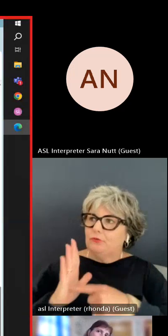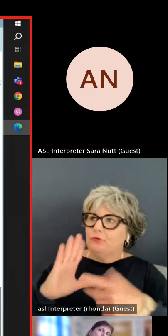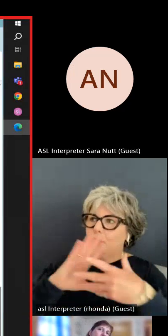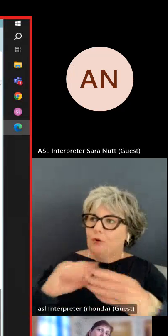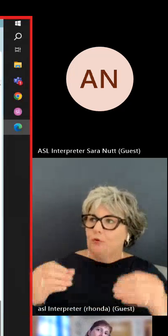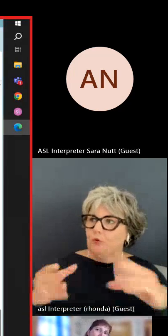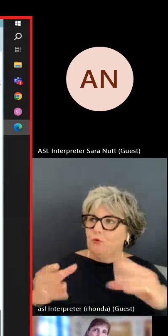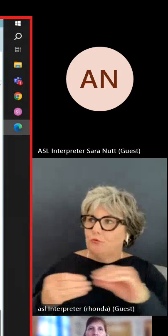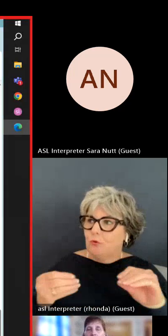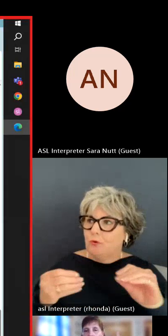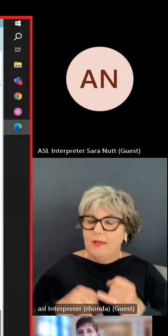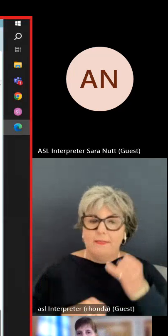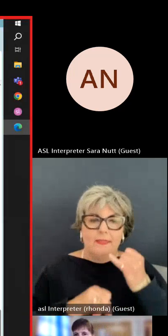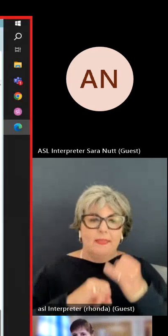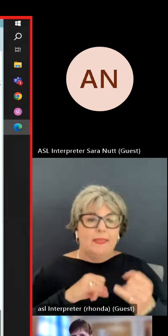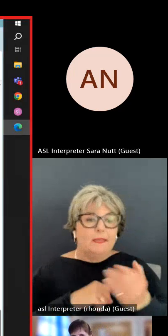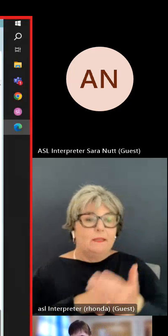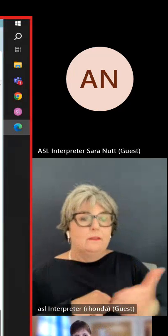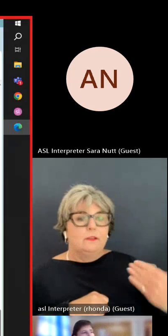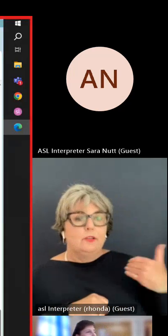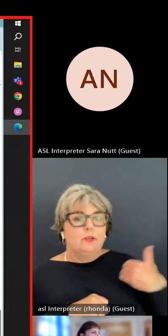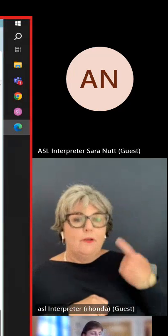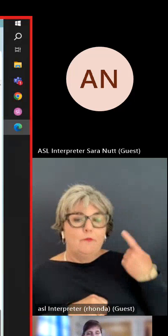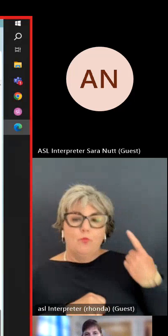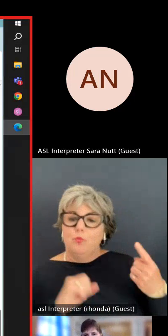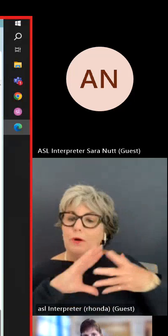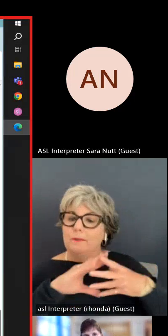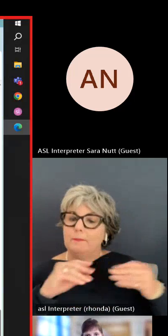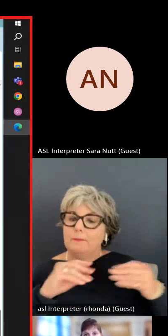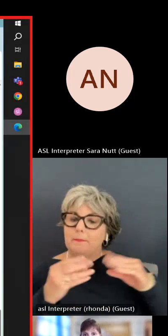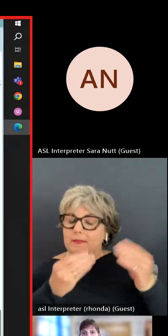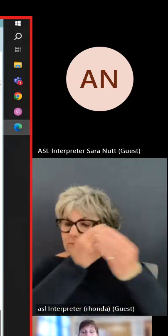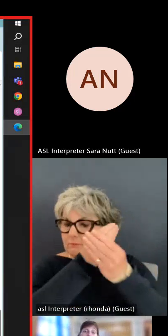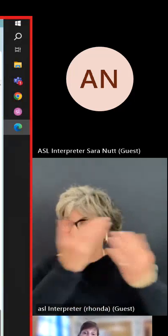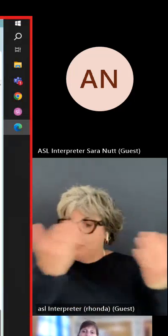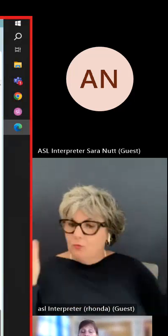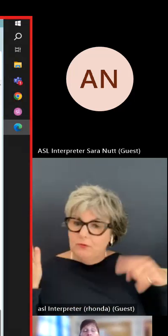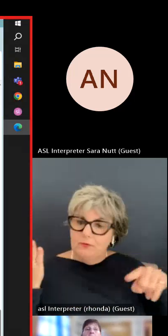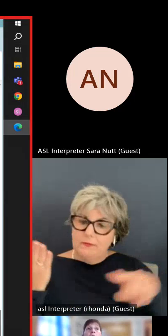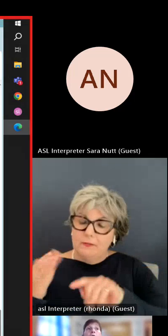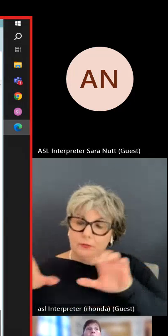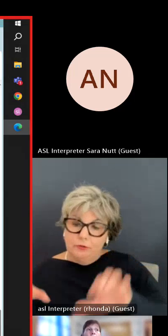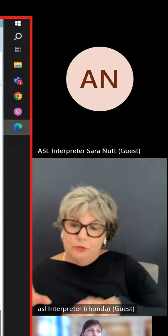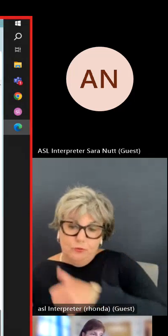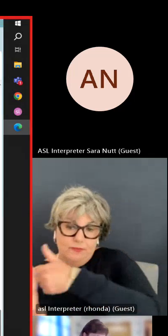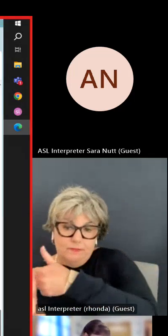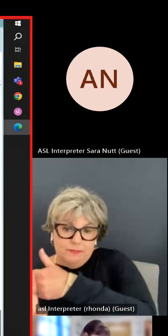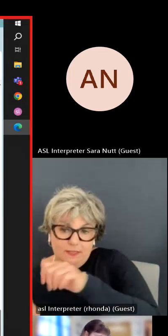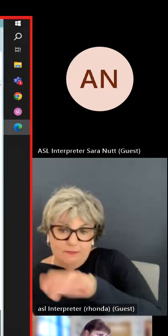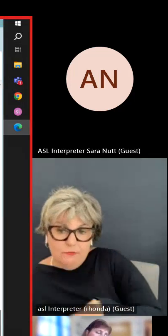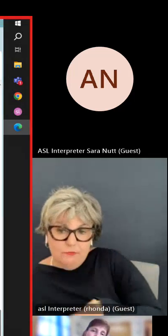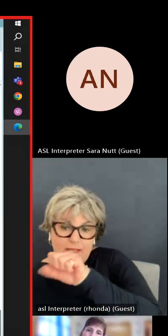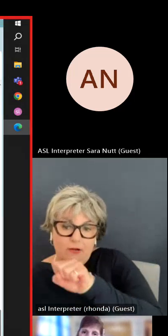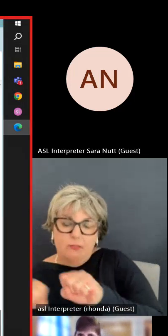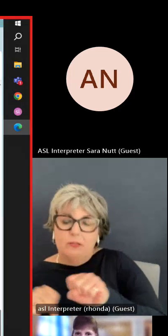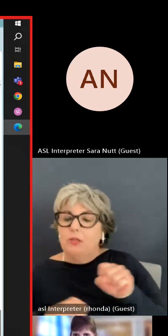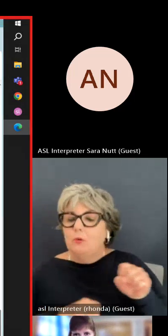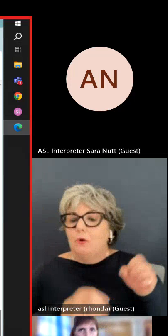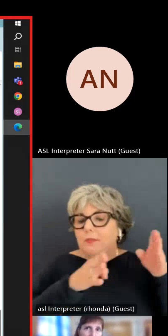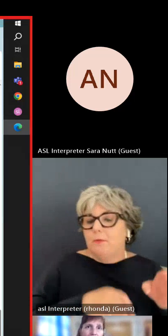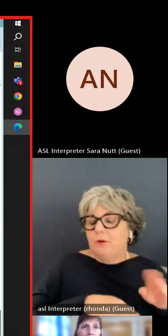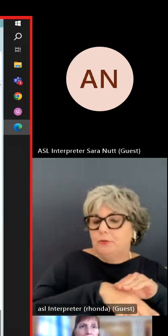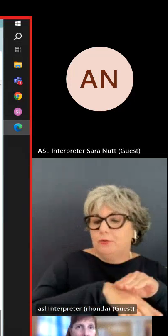end, you have one message that you want the audience to either do themselves or you want them to